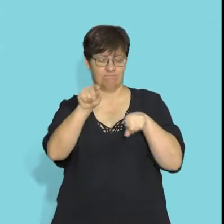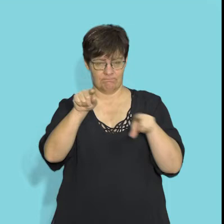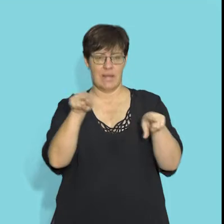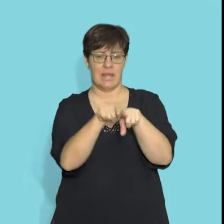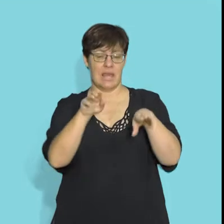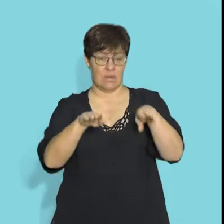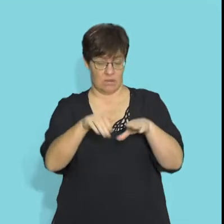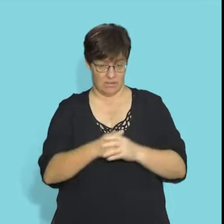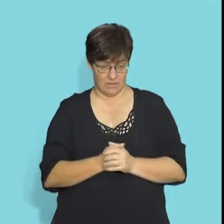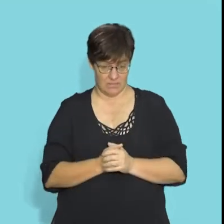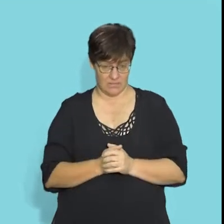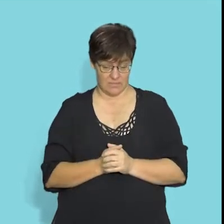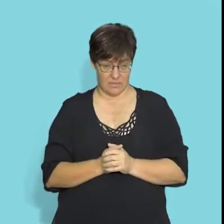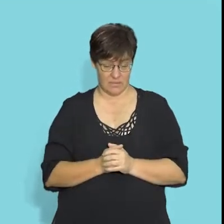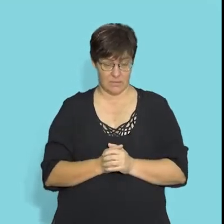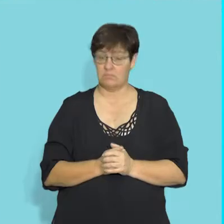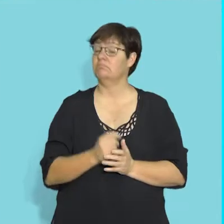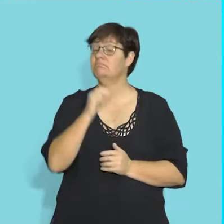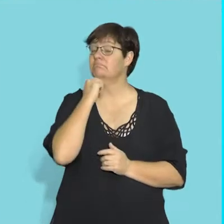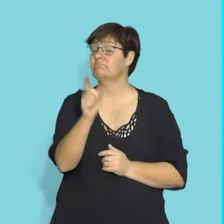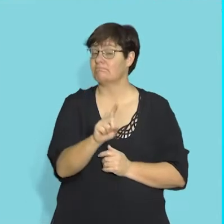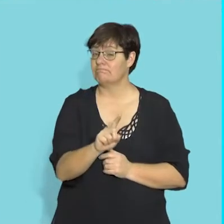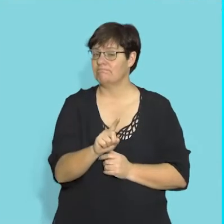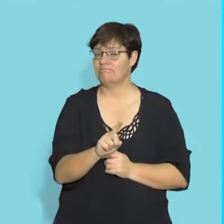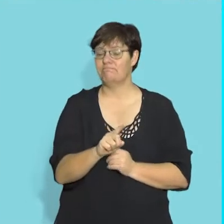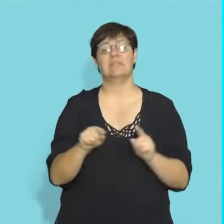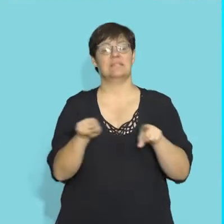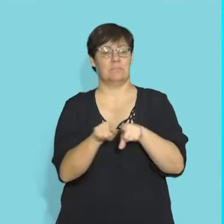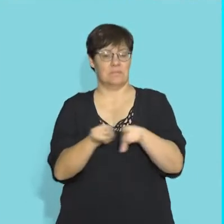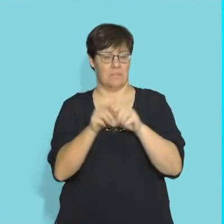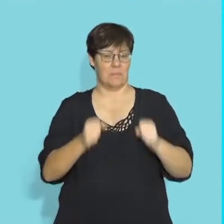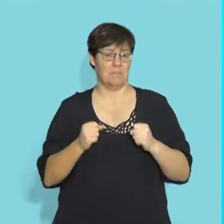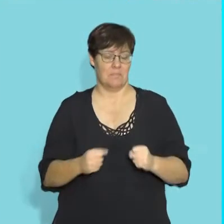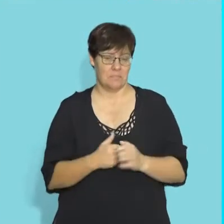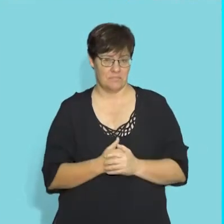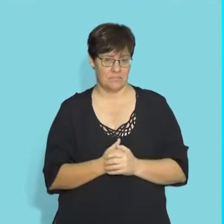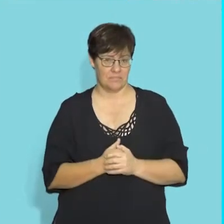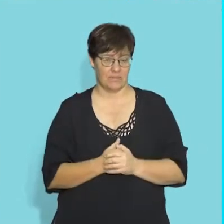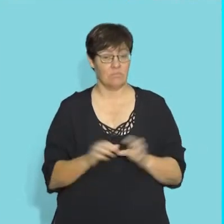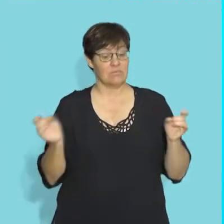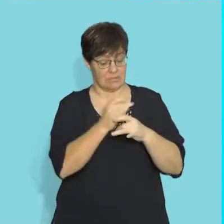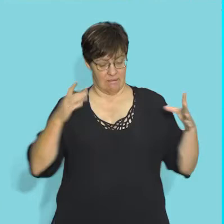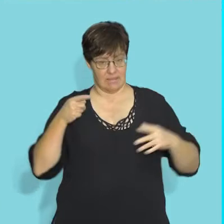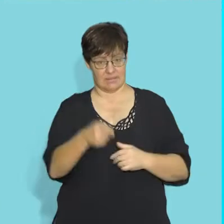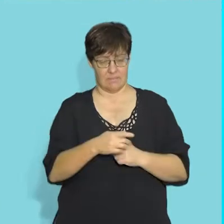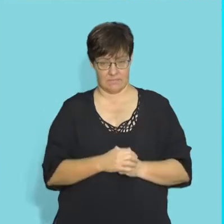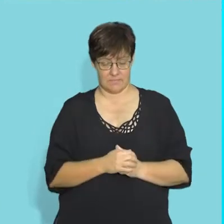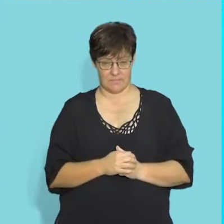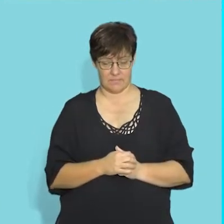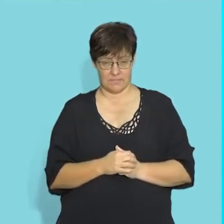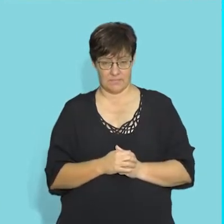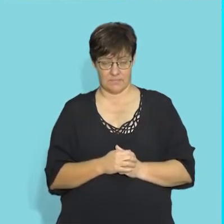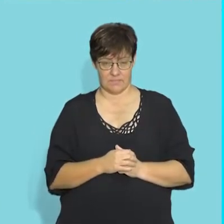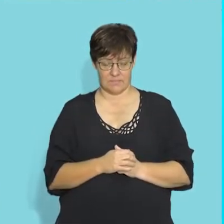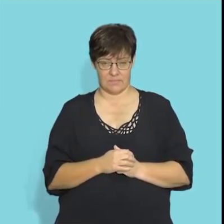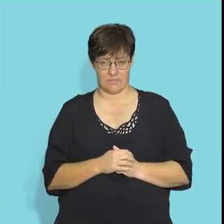BC. So they are telling me it's on a straight line, which means the gradients are the same. And so that's my starting point. That's where we're going to start.